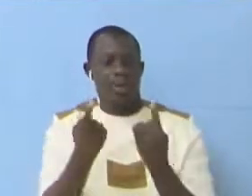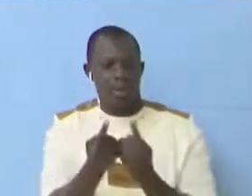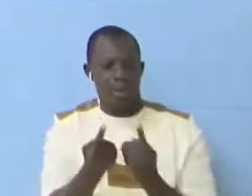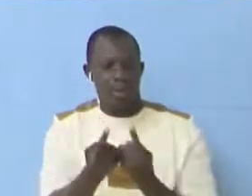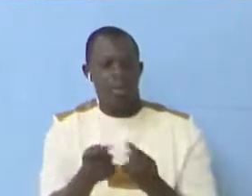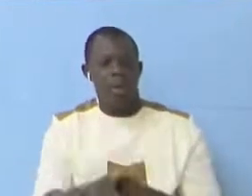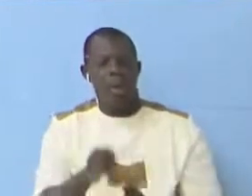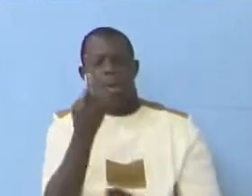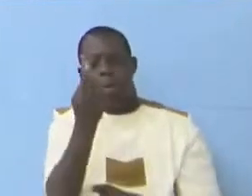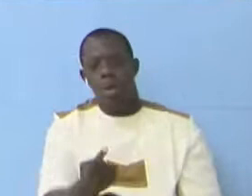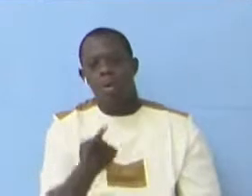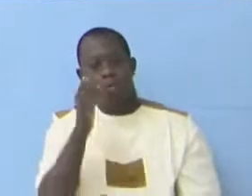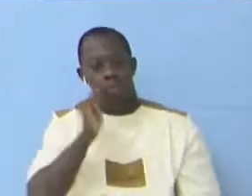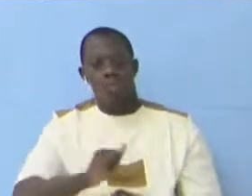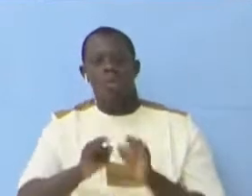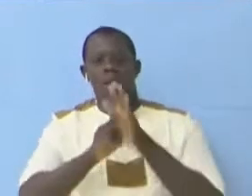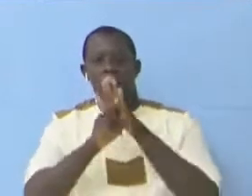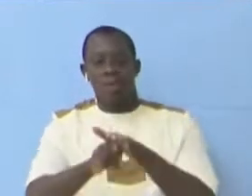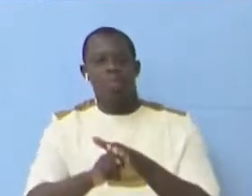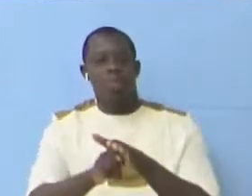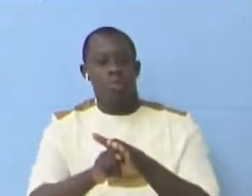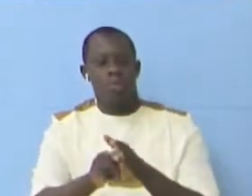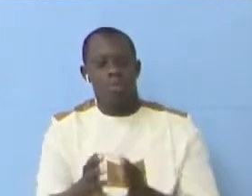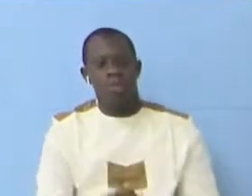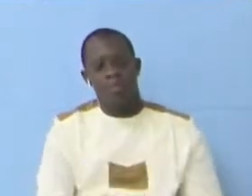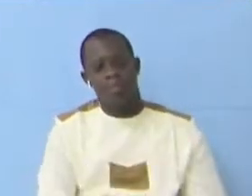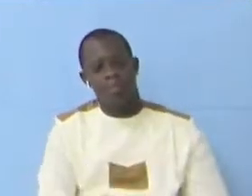Just as examples. yooyu ay misaal la rek.